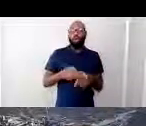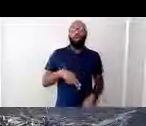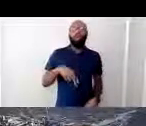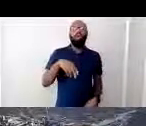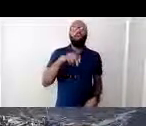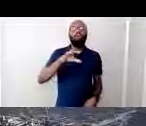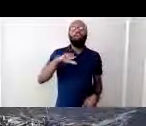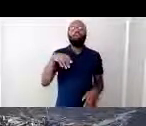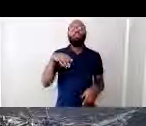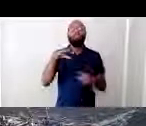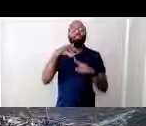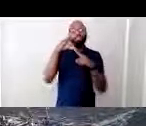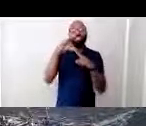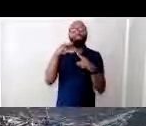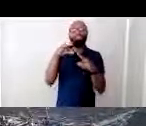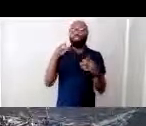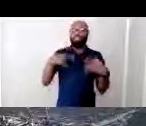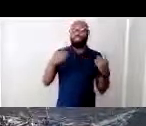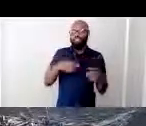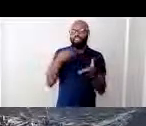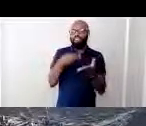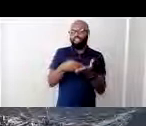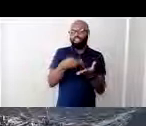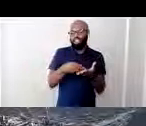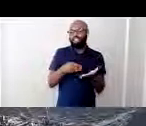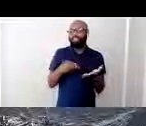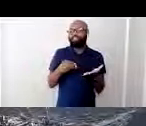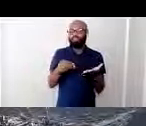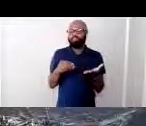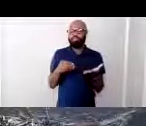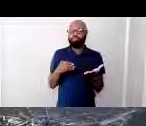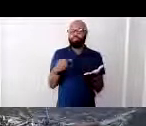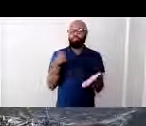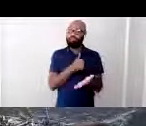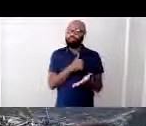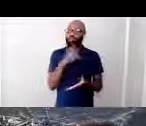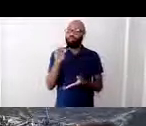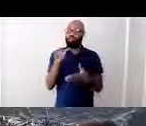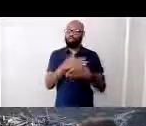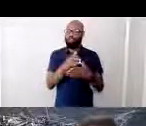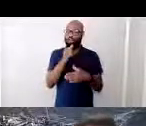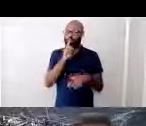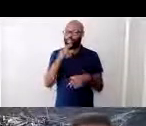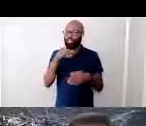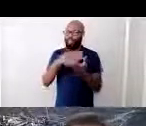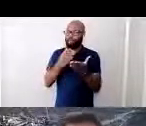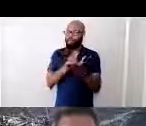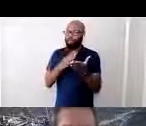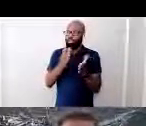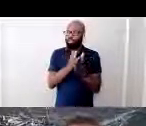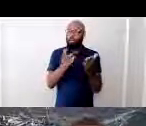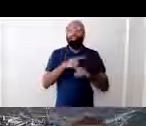funding application. So, we do share, and I don't know if it's actually in the budget book, but I can gladly give to you what